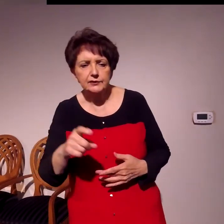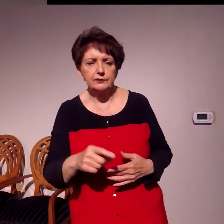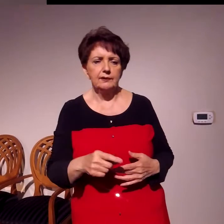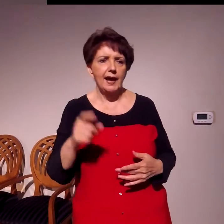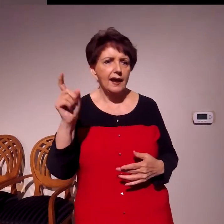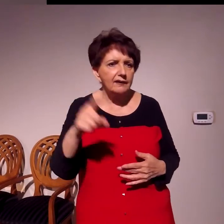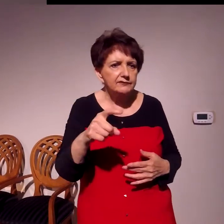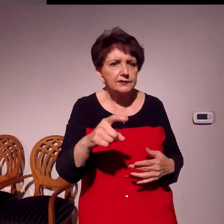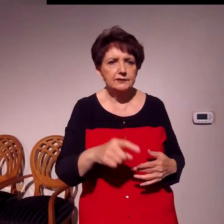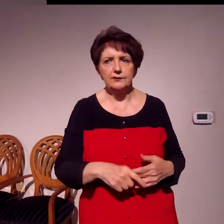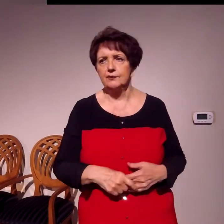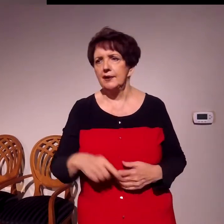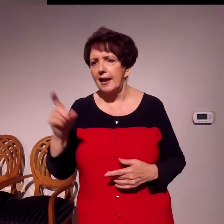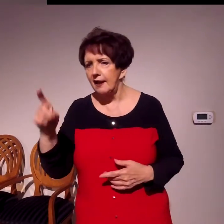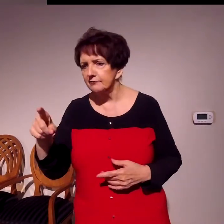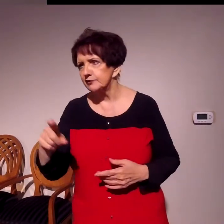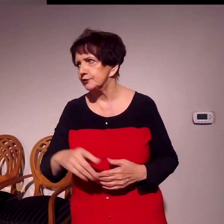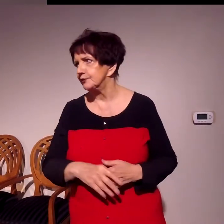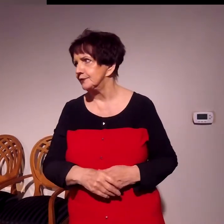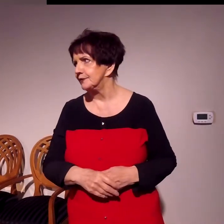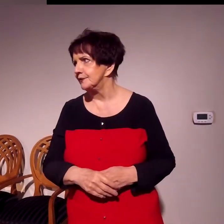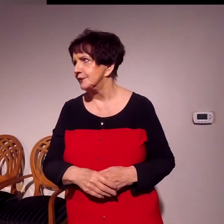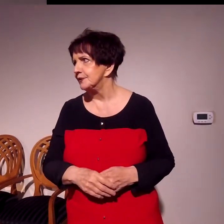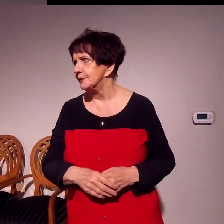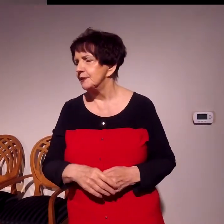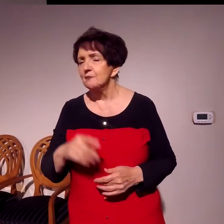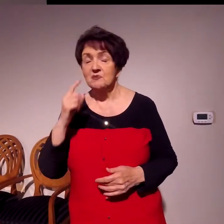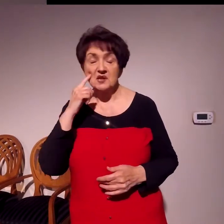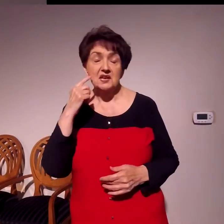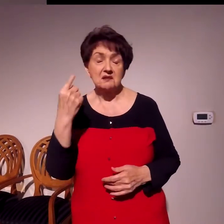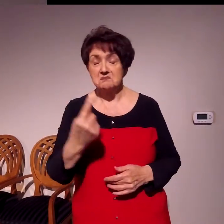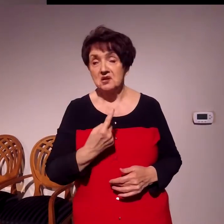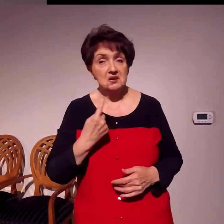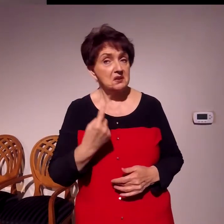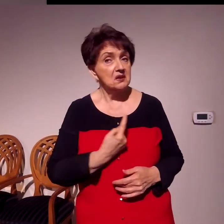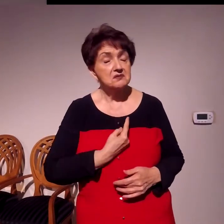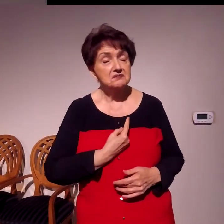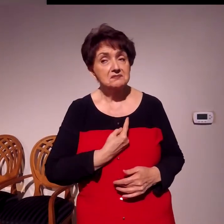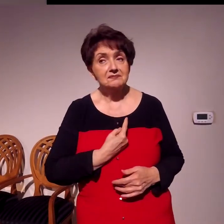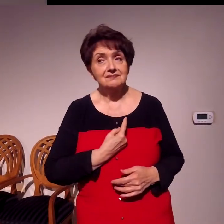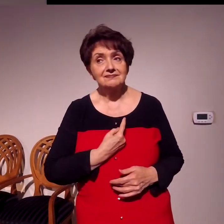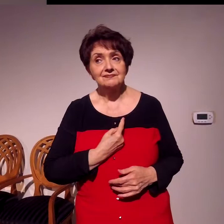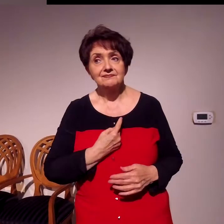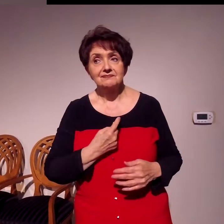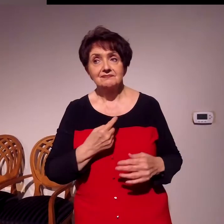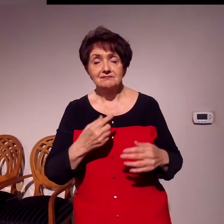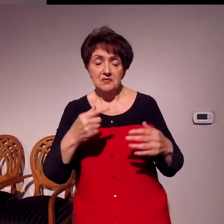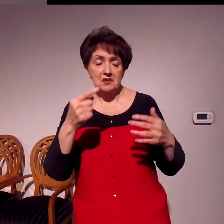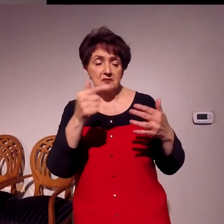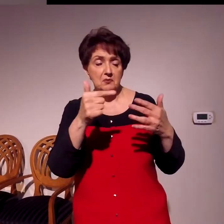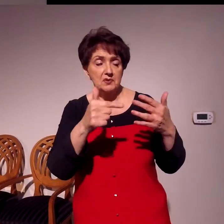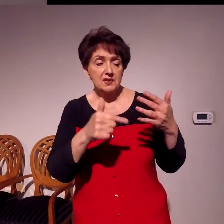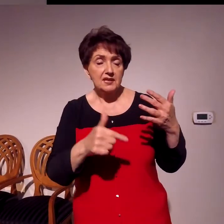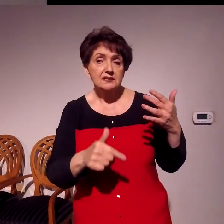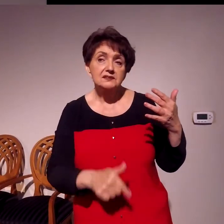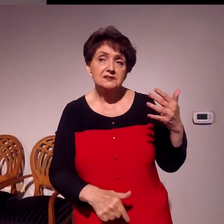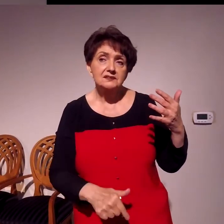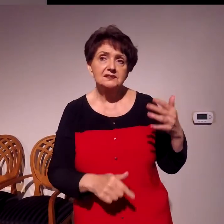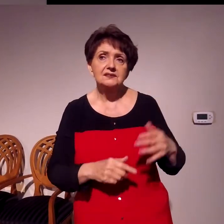I have to. I'm thinking I'm not the only one in the room that has that whole list. I don't have